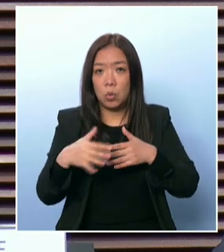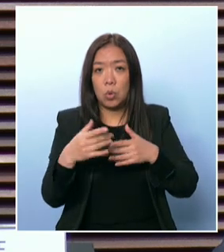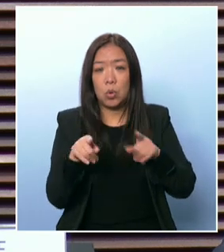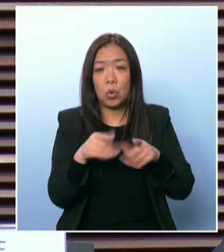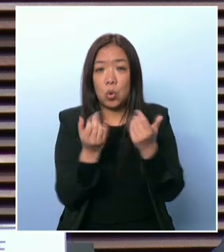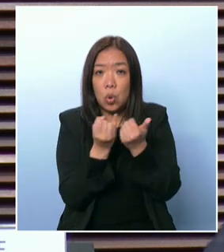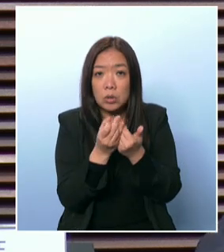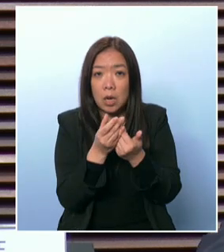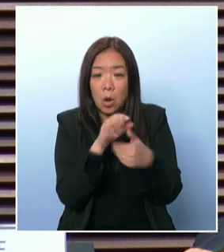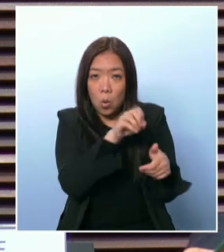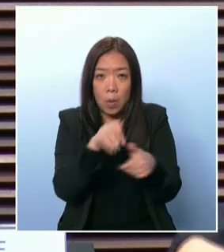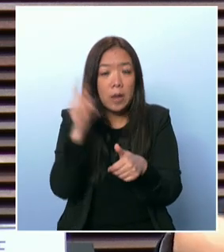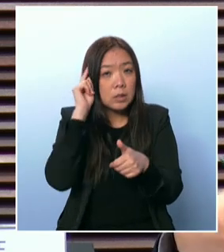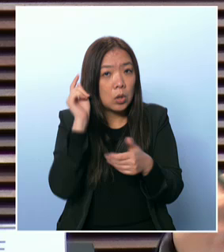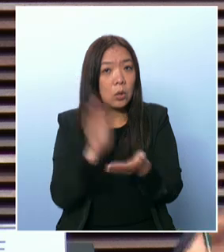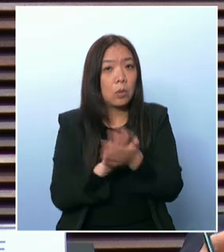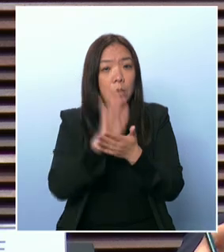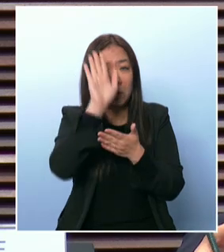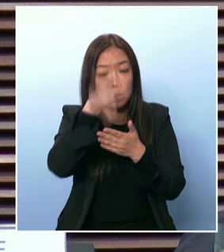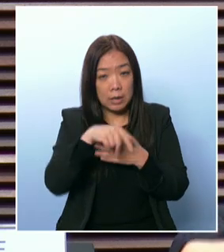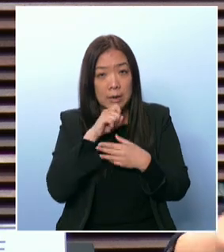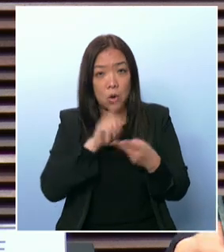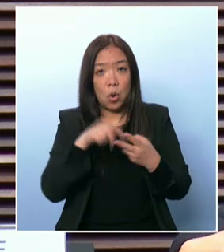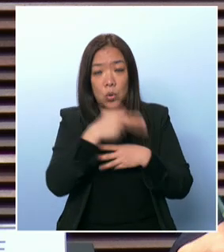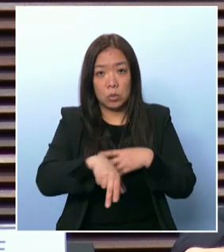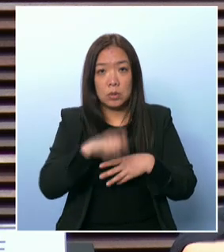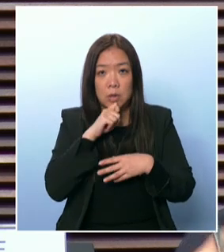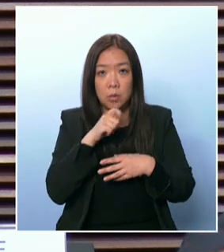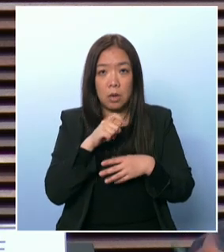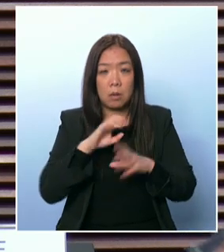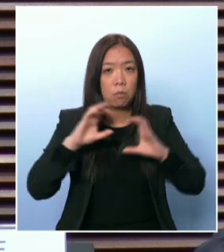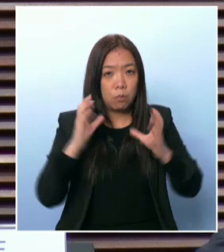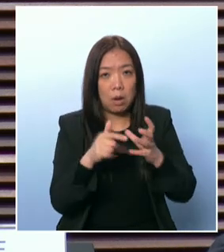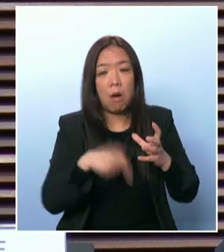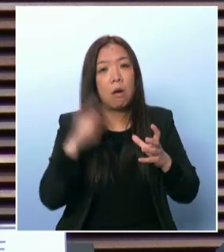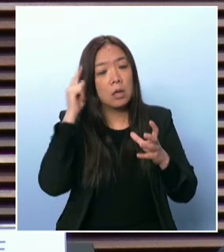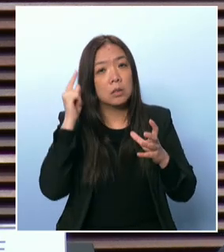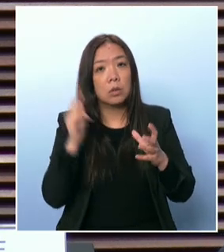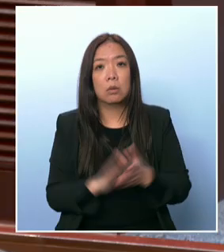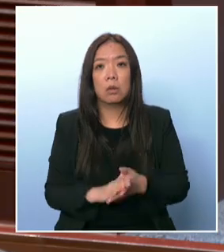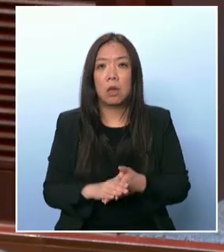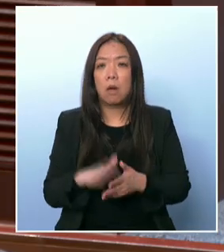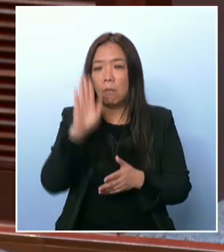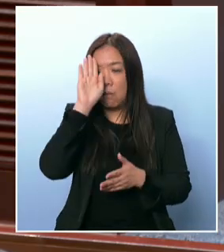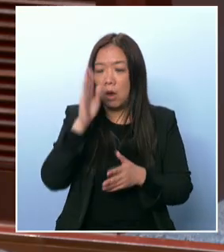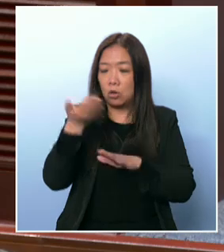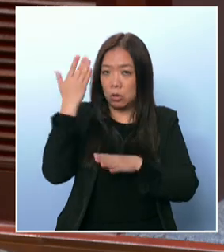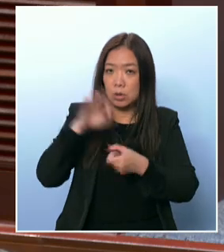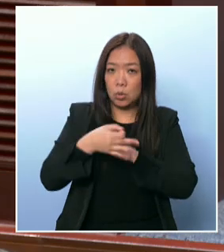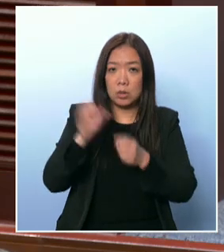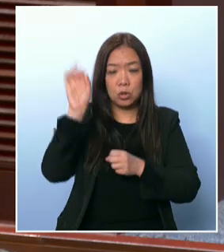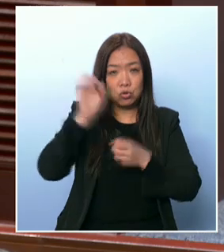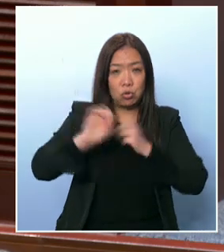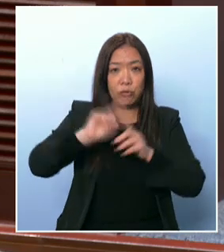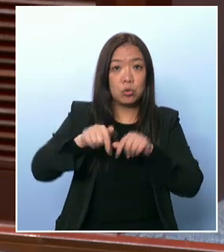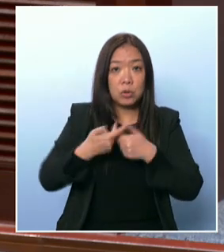nuisance caused to the students. We have notified the students beforehand that there was